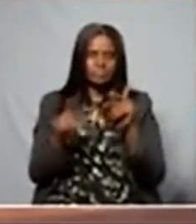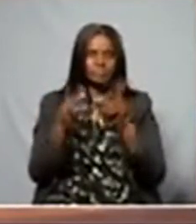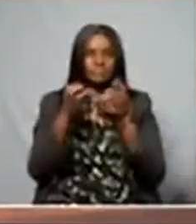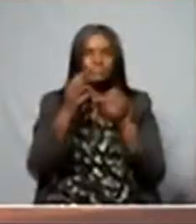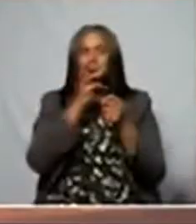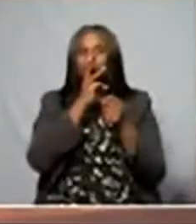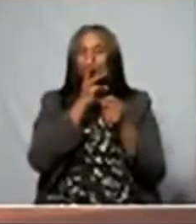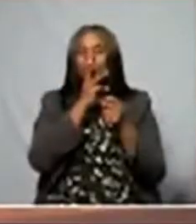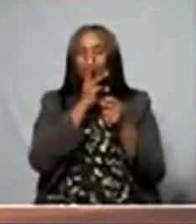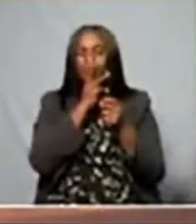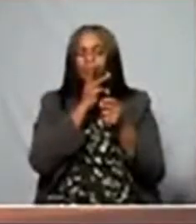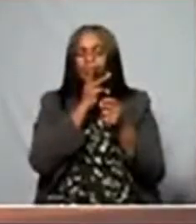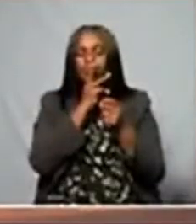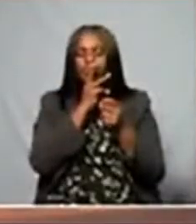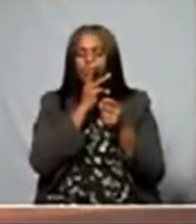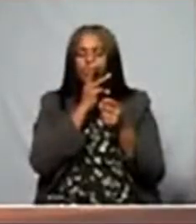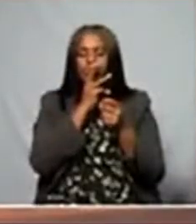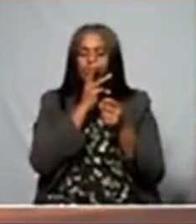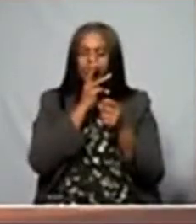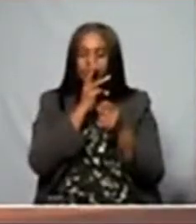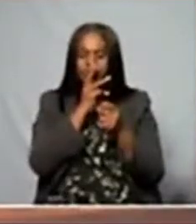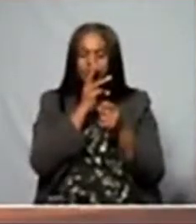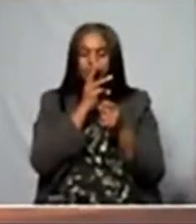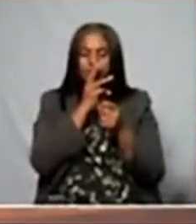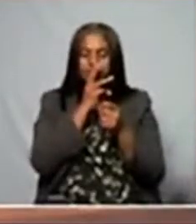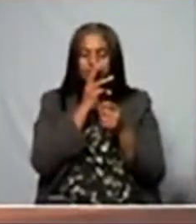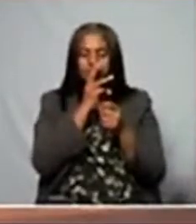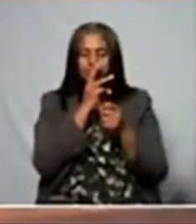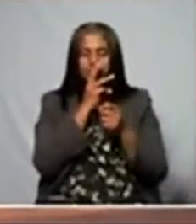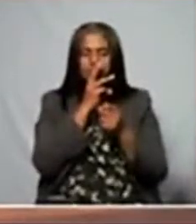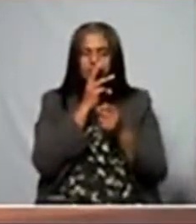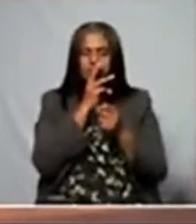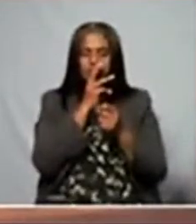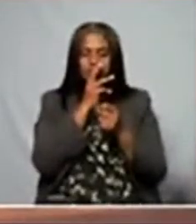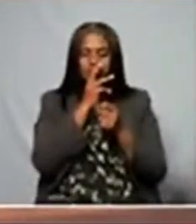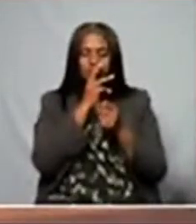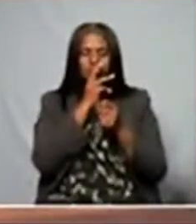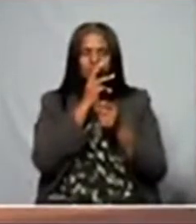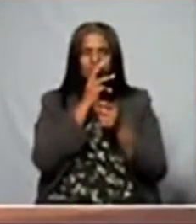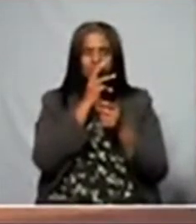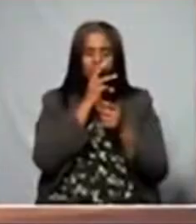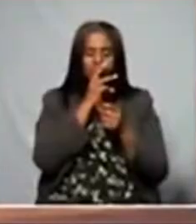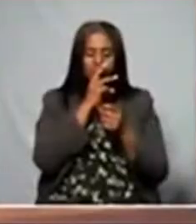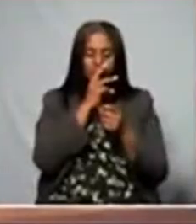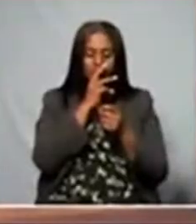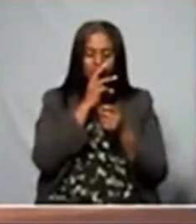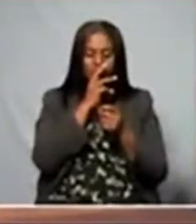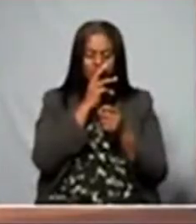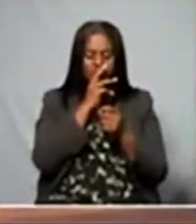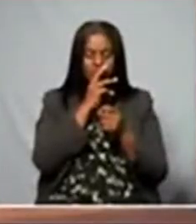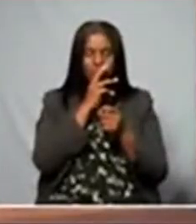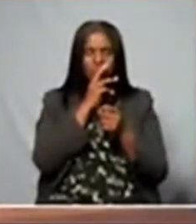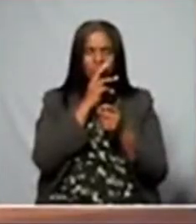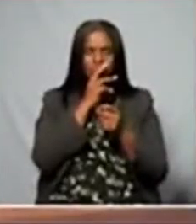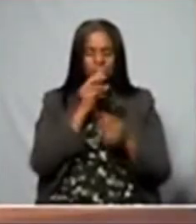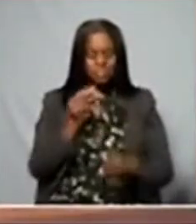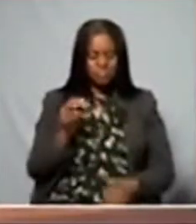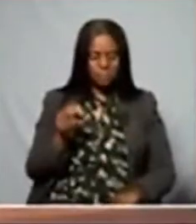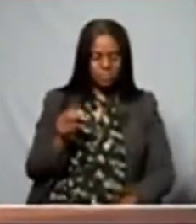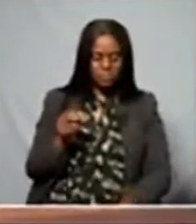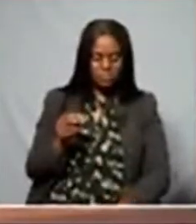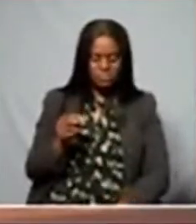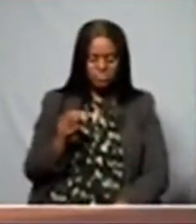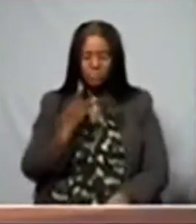water. I mean, that's the key mandate we have. Whichever way you want to beat that, but at the end of it is the